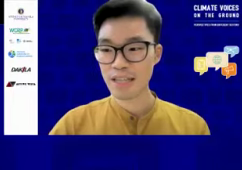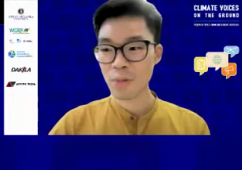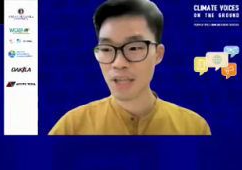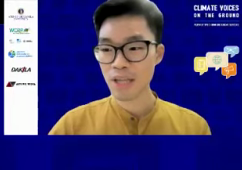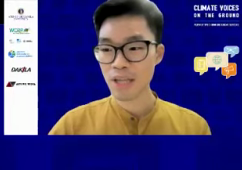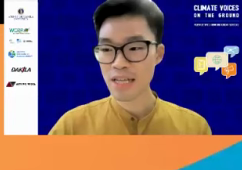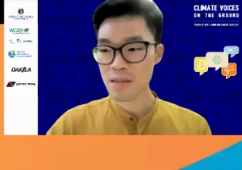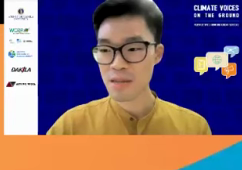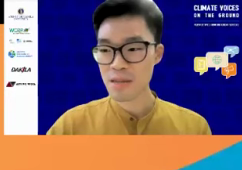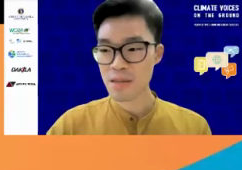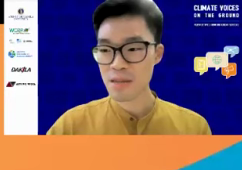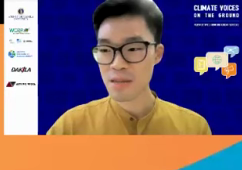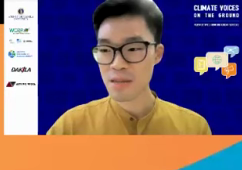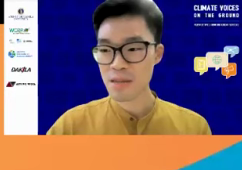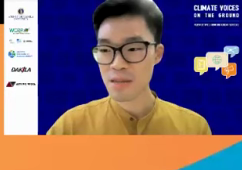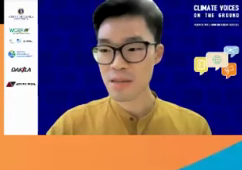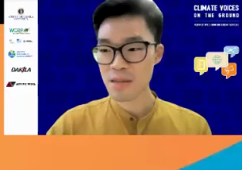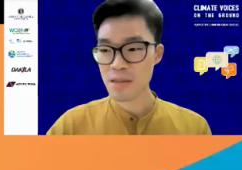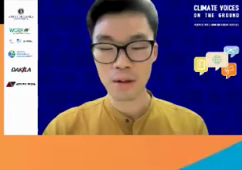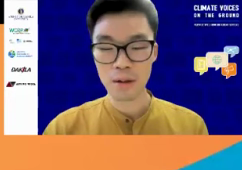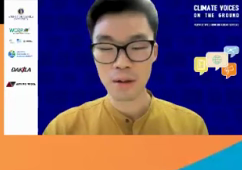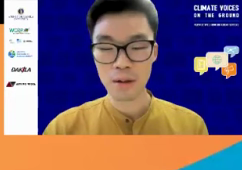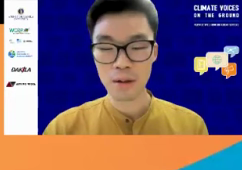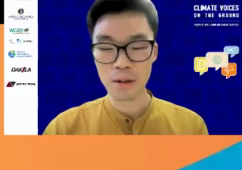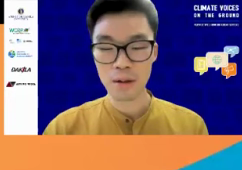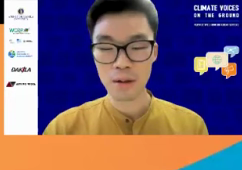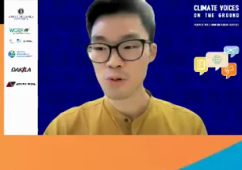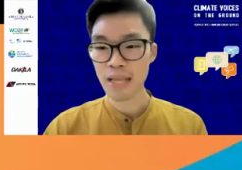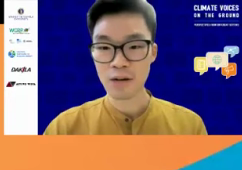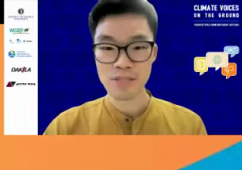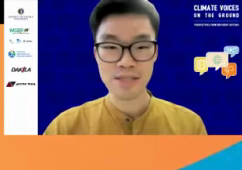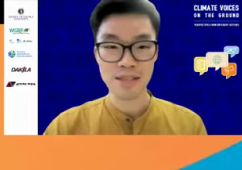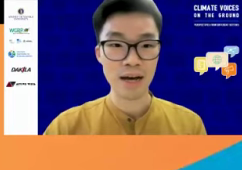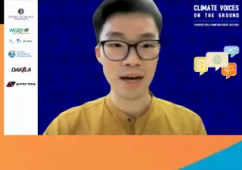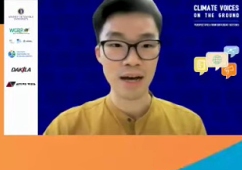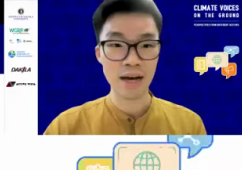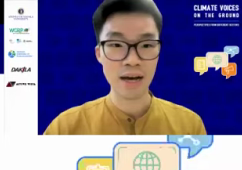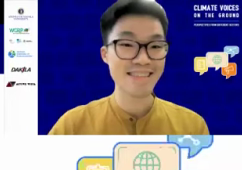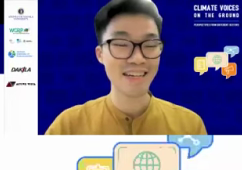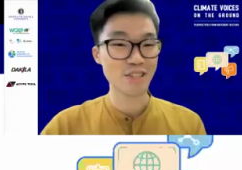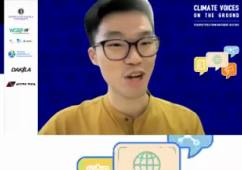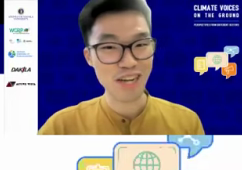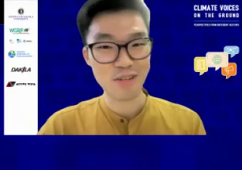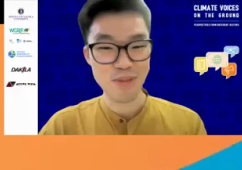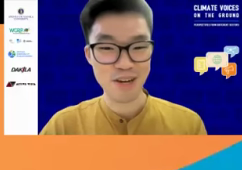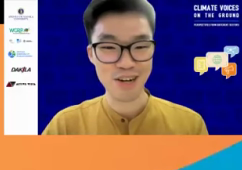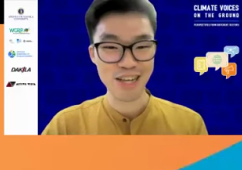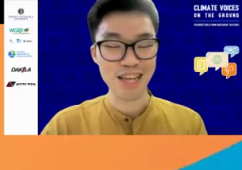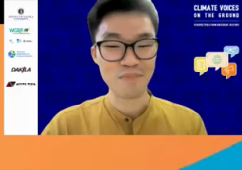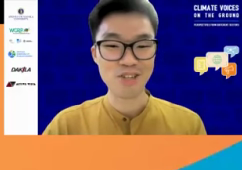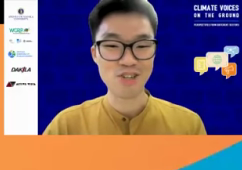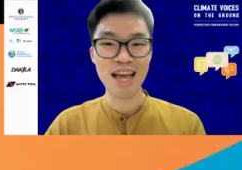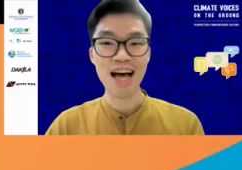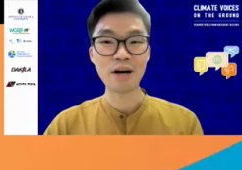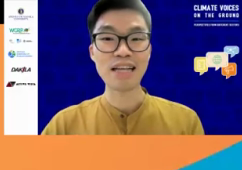So to our dear participants, we are very happy to also announce that since